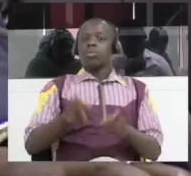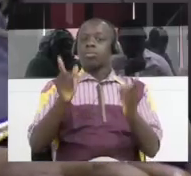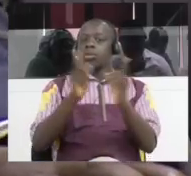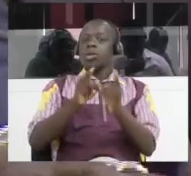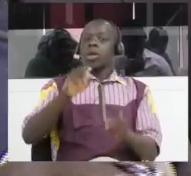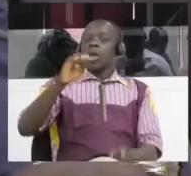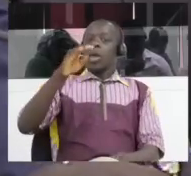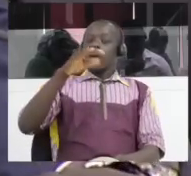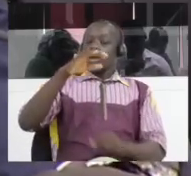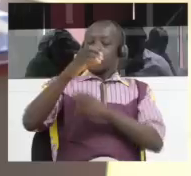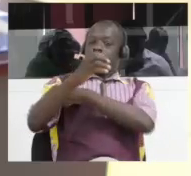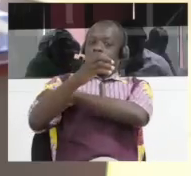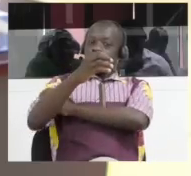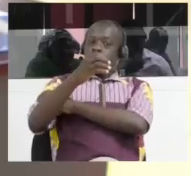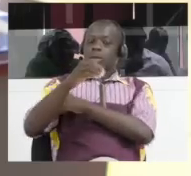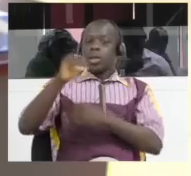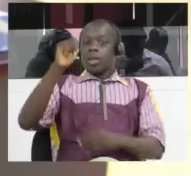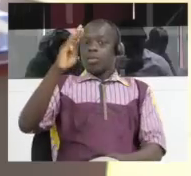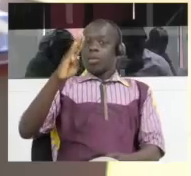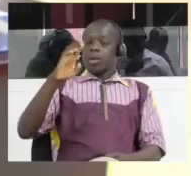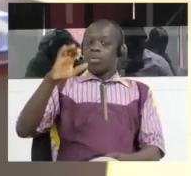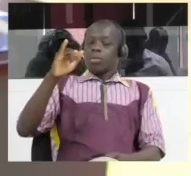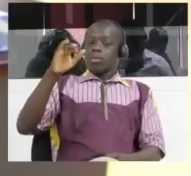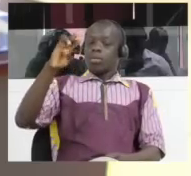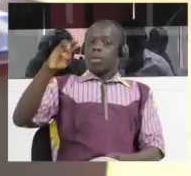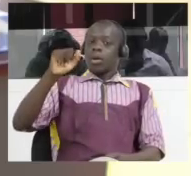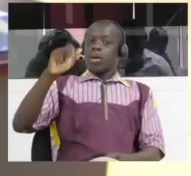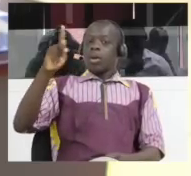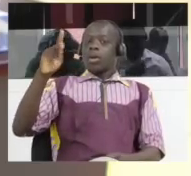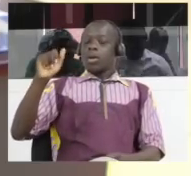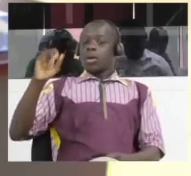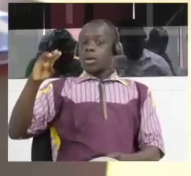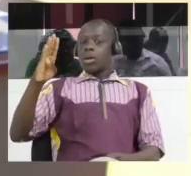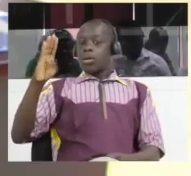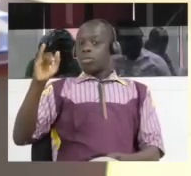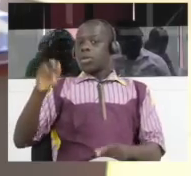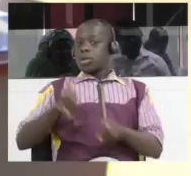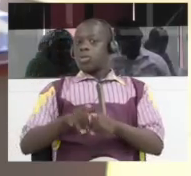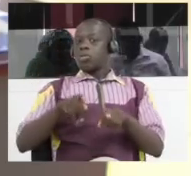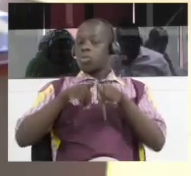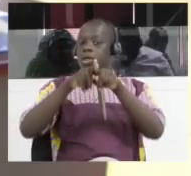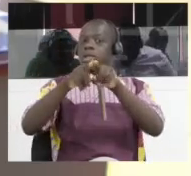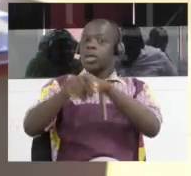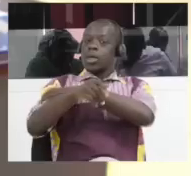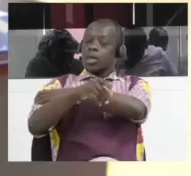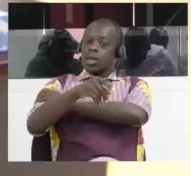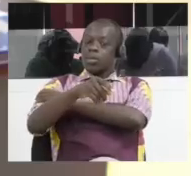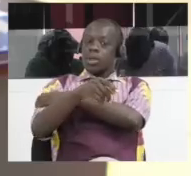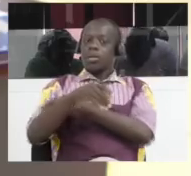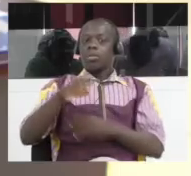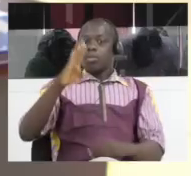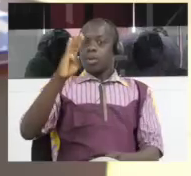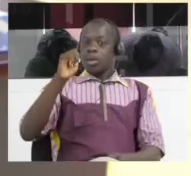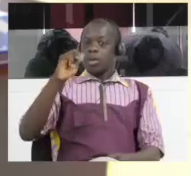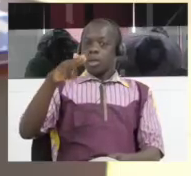Captain Ibrahim Akambi drove in his private vehicle, and then I think he was with Captain Wilson,